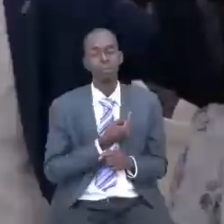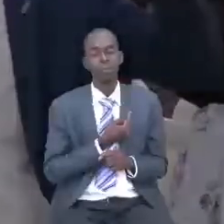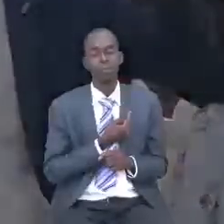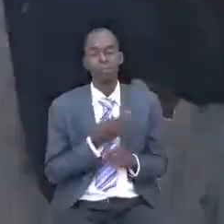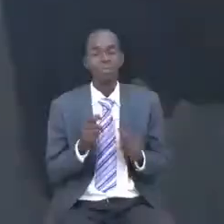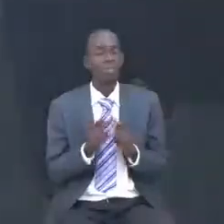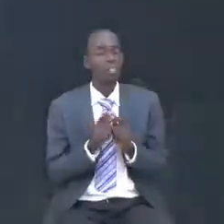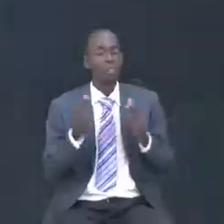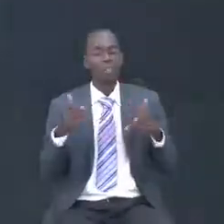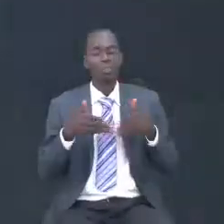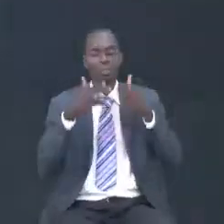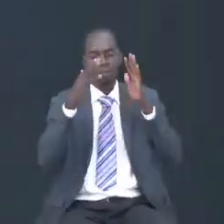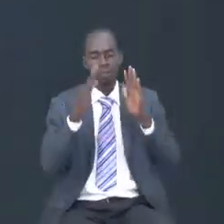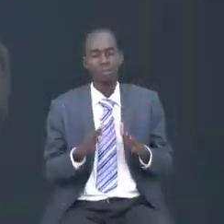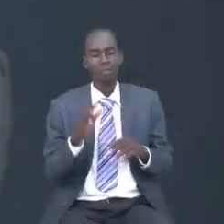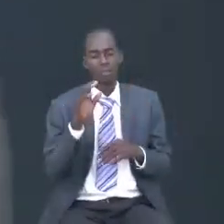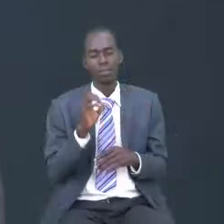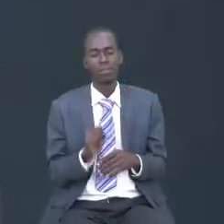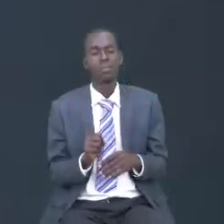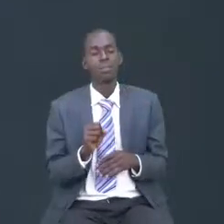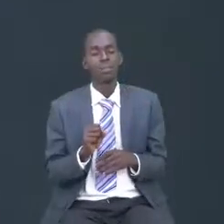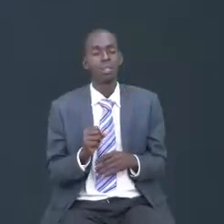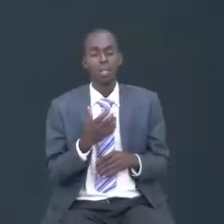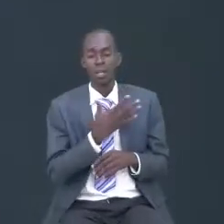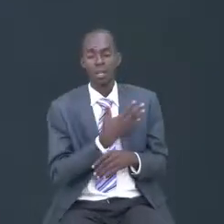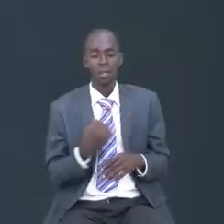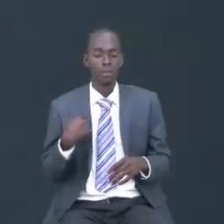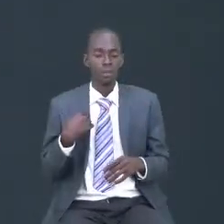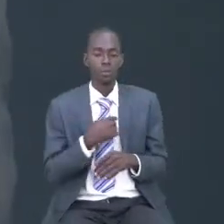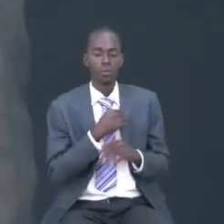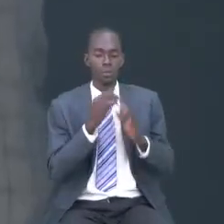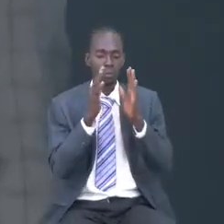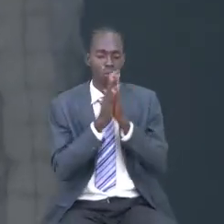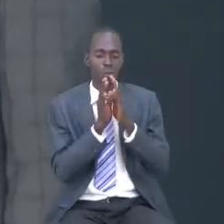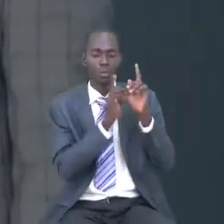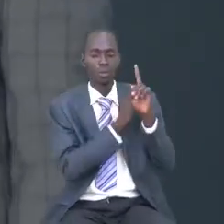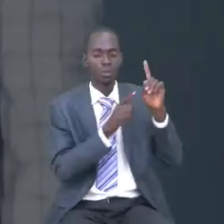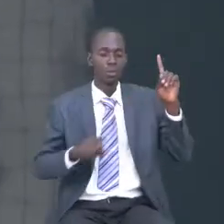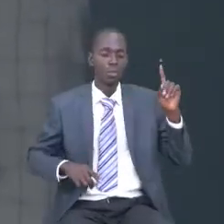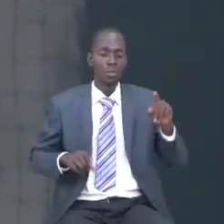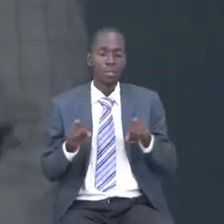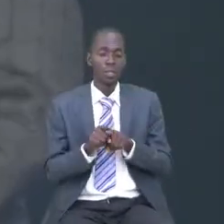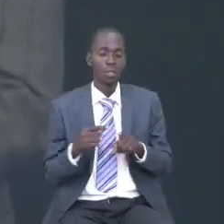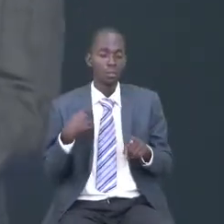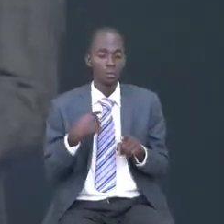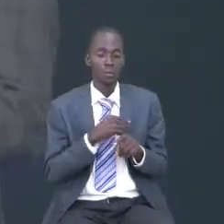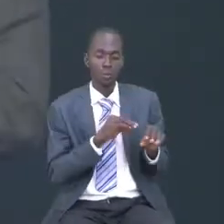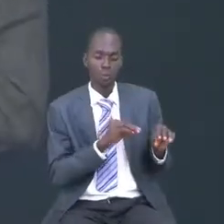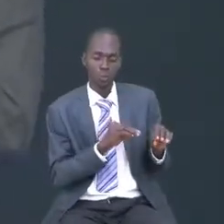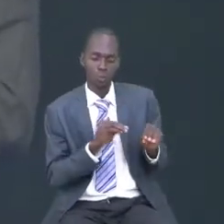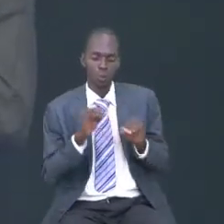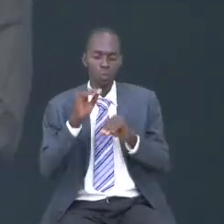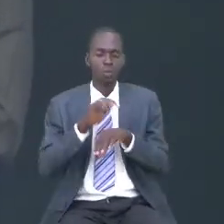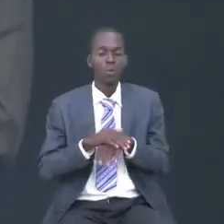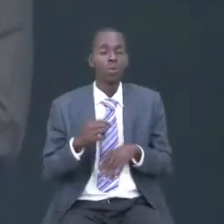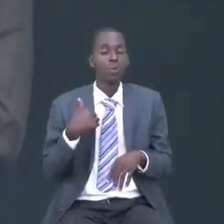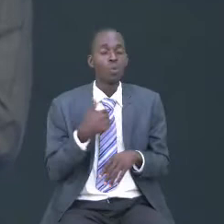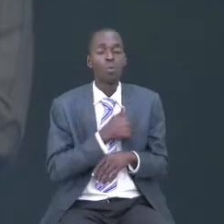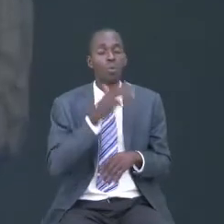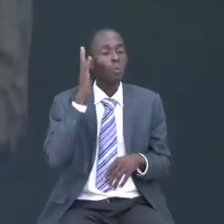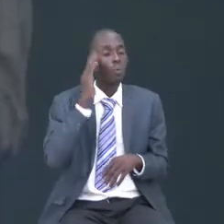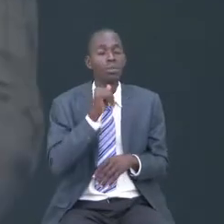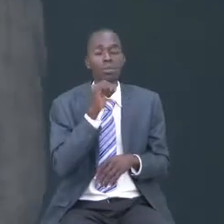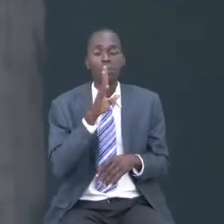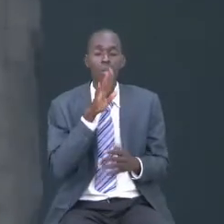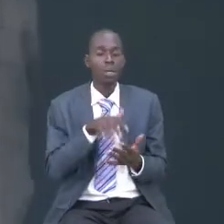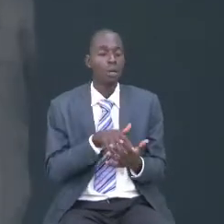extraordinary pace setters. I will pray, Lord, as we move on, we will not be weak. We